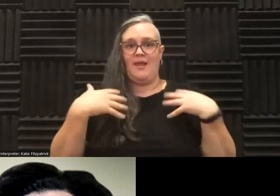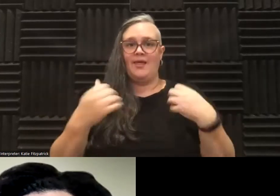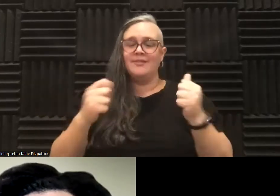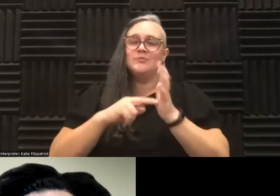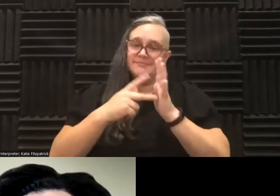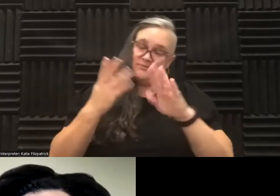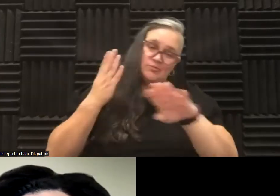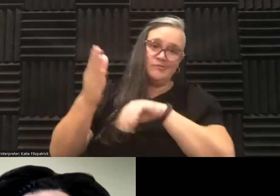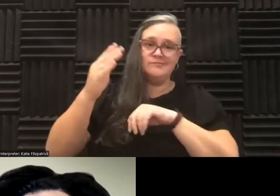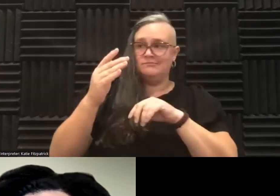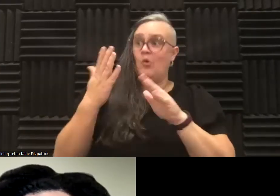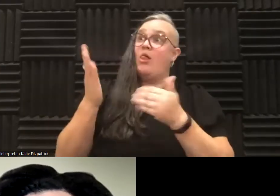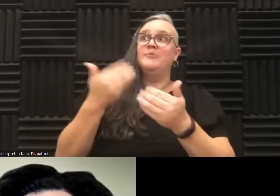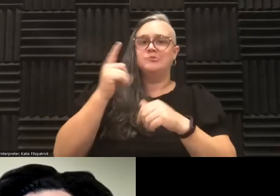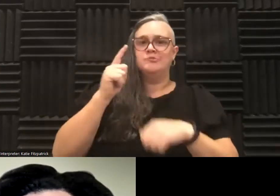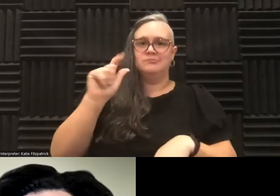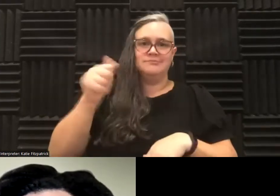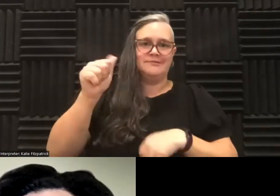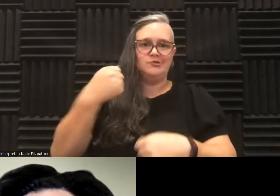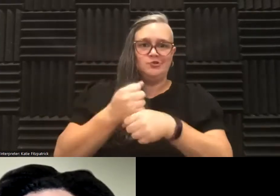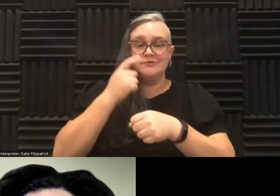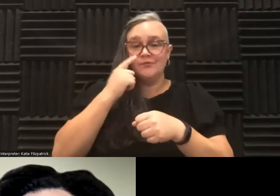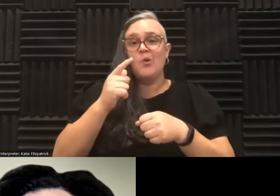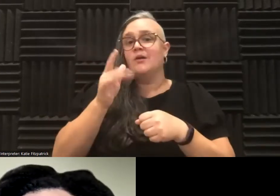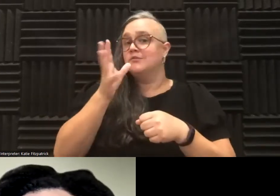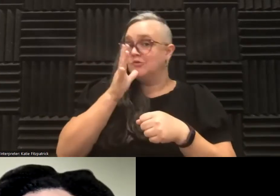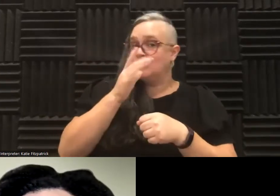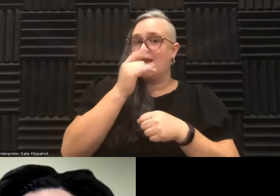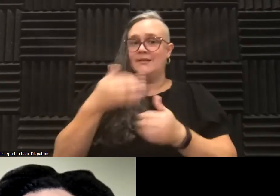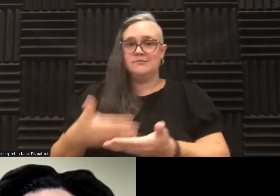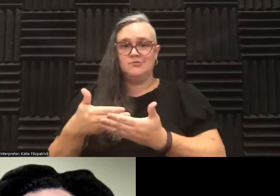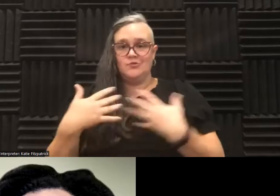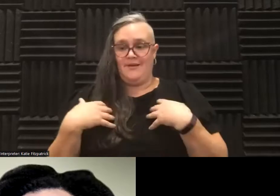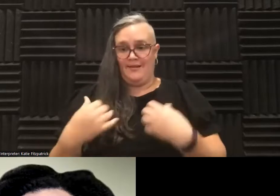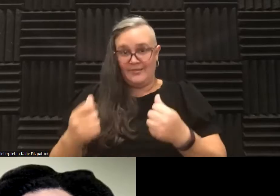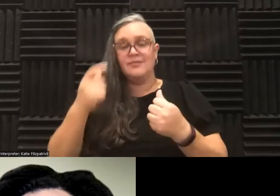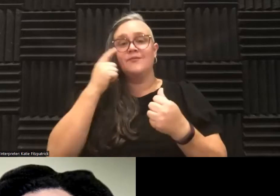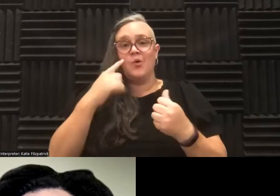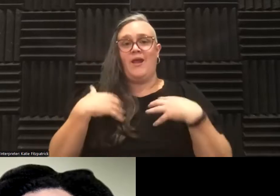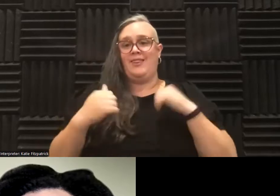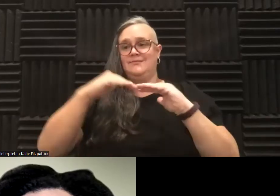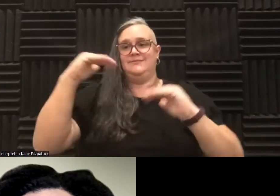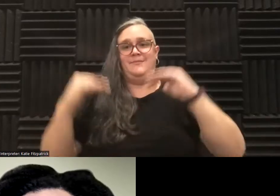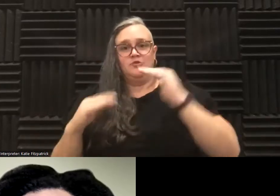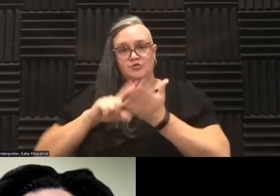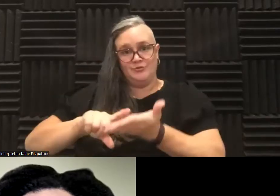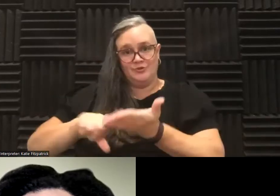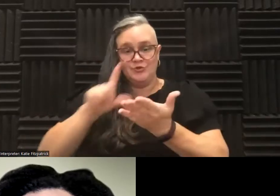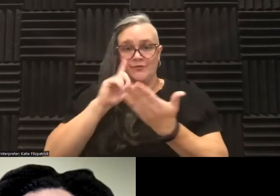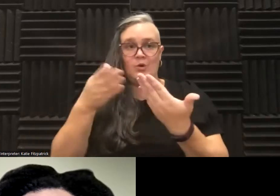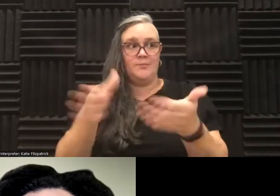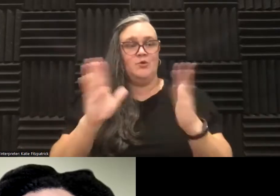maternal child health and health disparities research and community work. She has experience leading